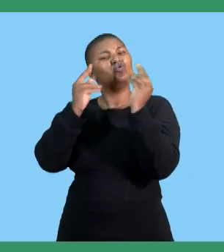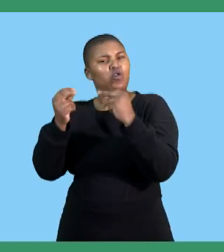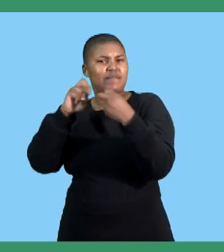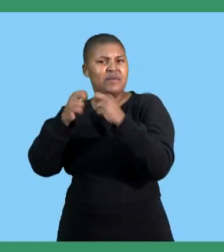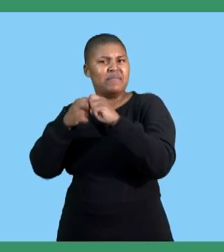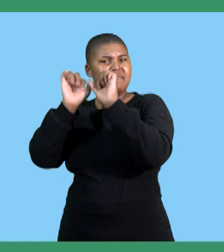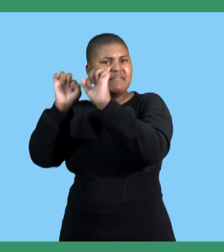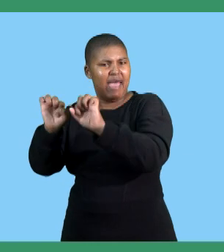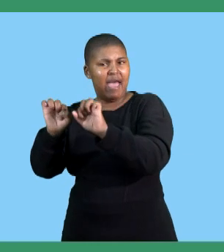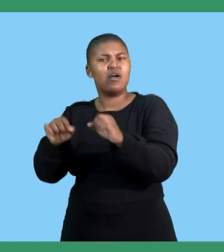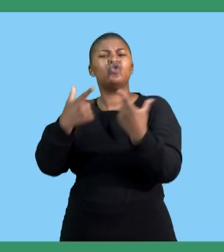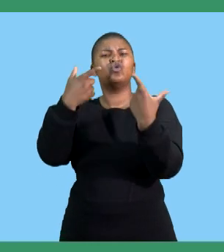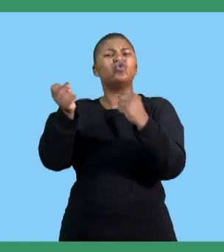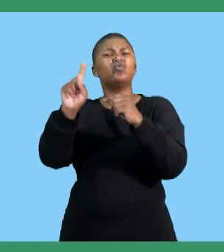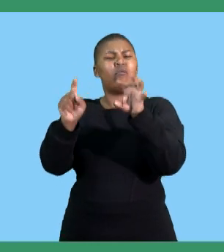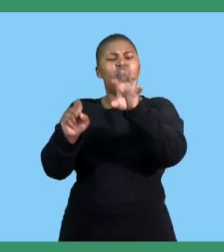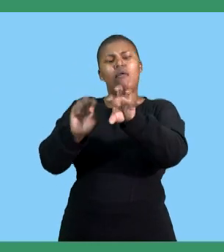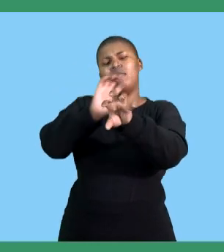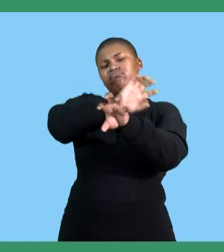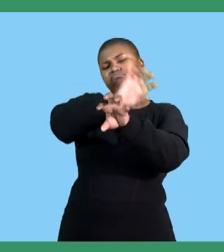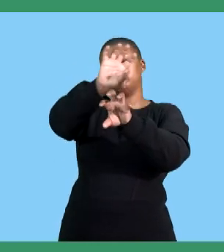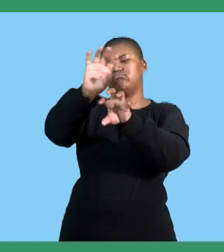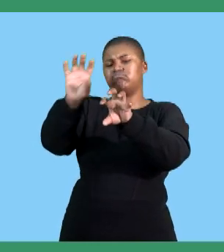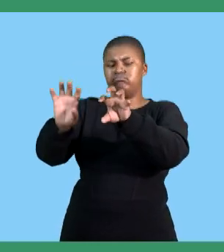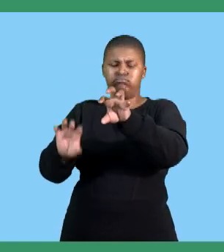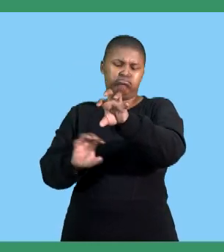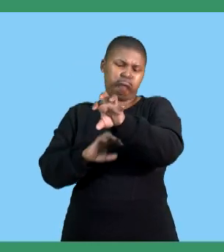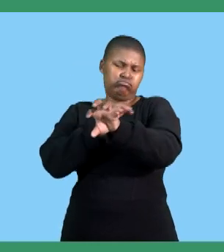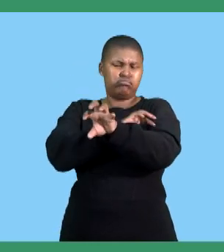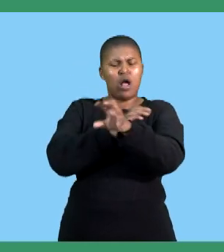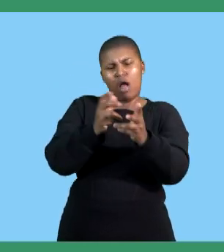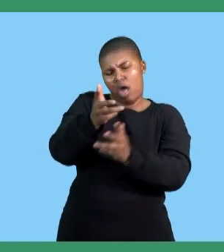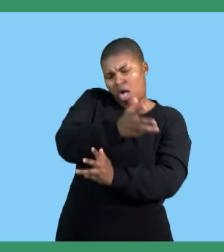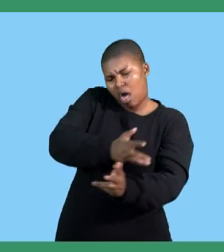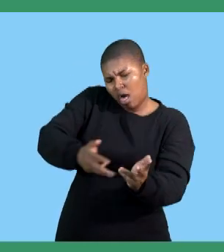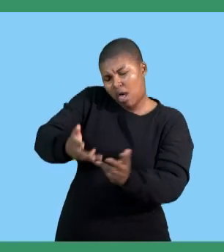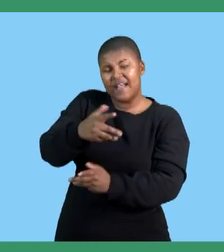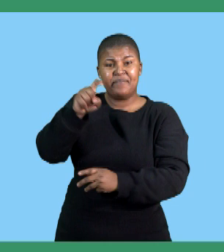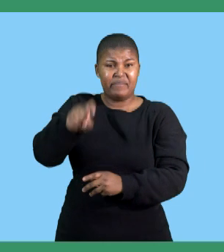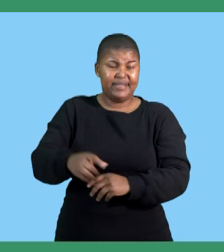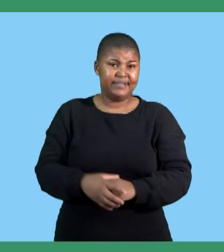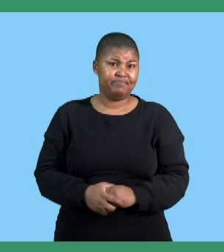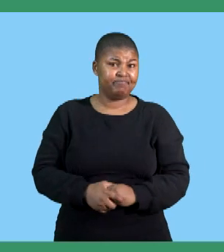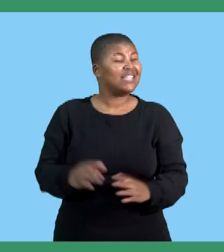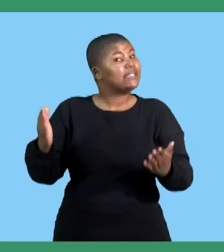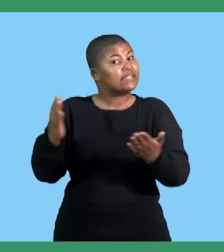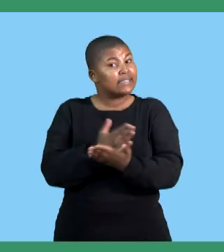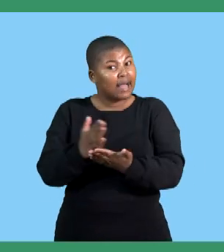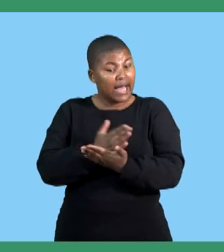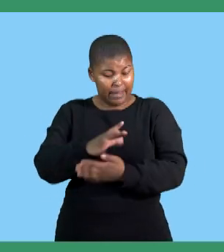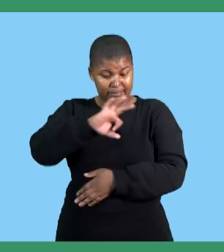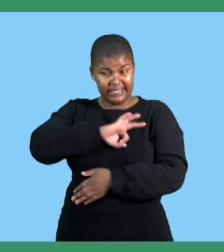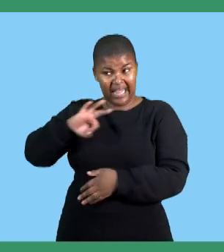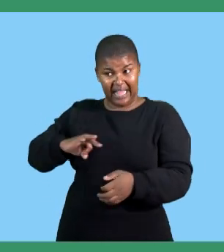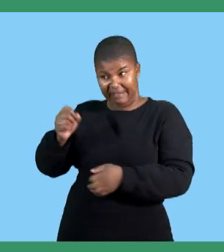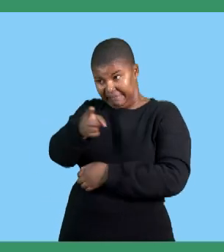such as mind mapping to train them. Now, some employees might not know what creative thinking is. So it is